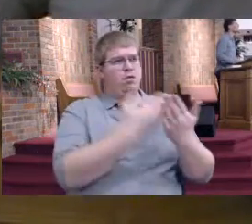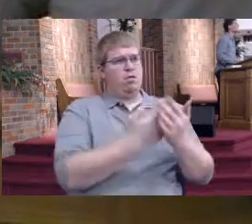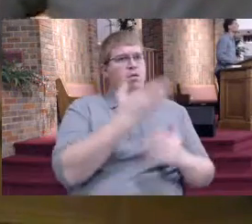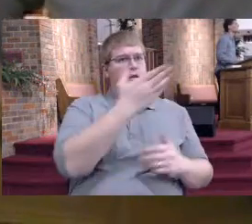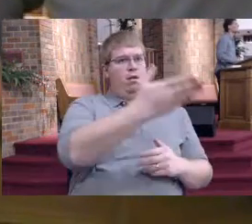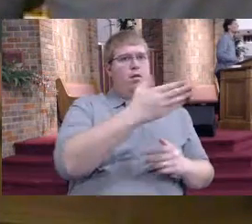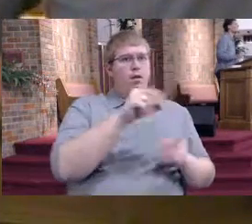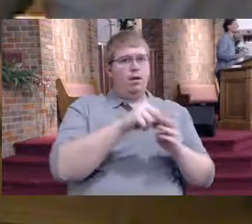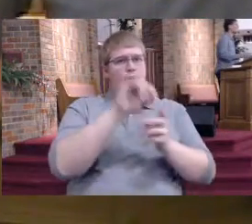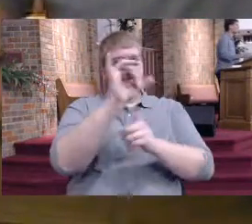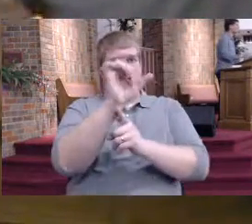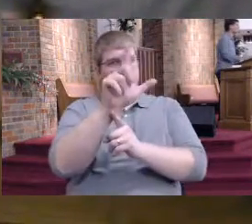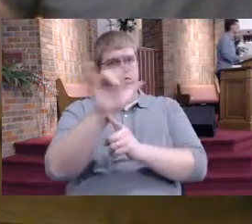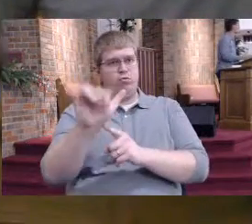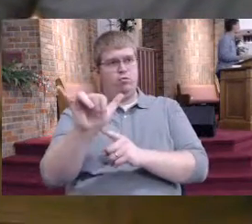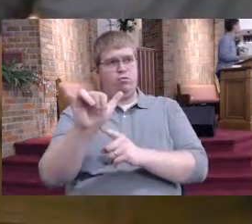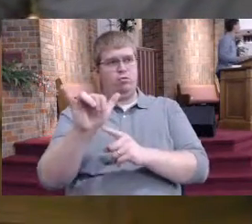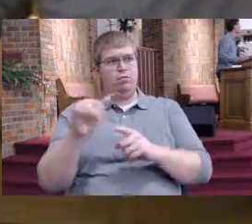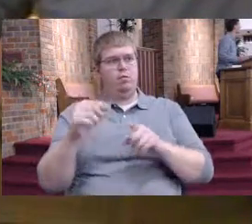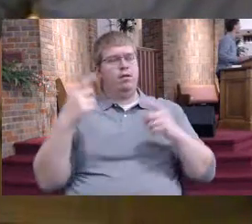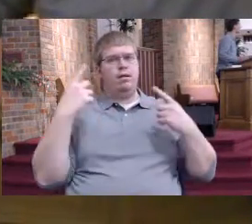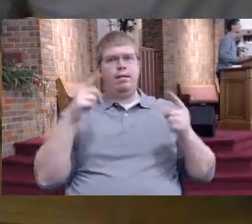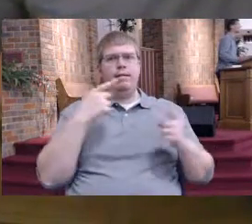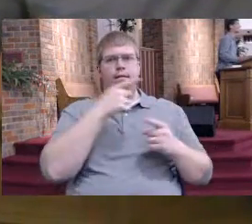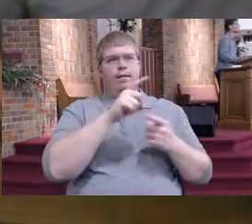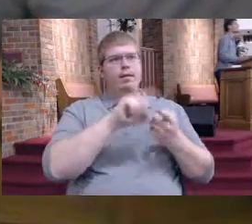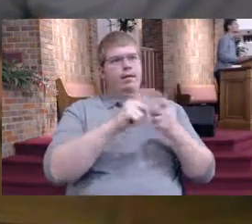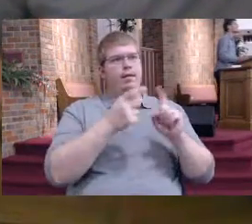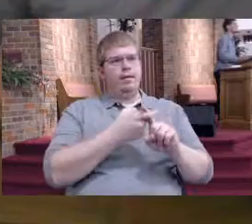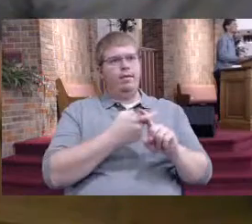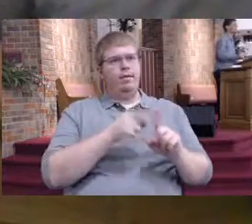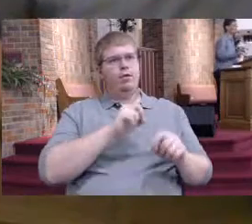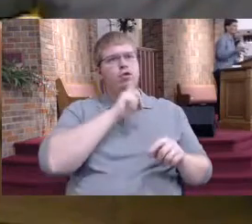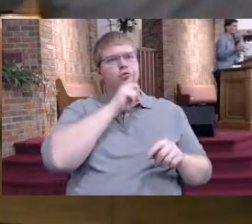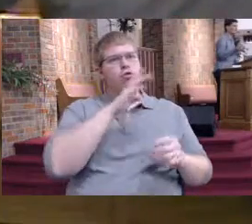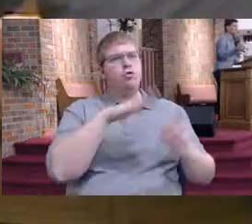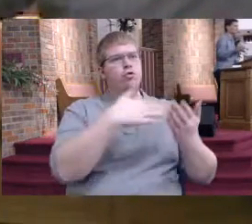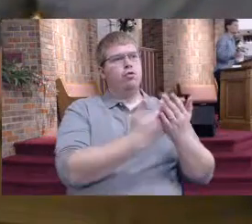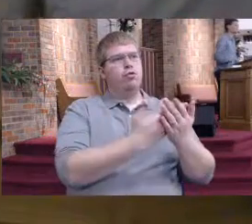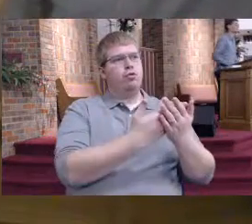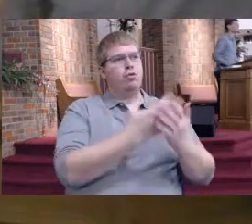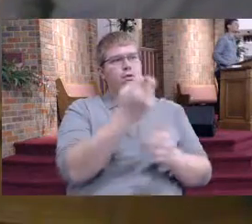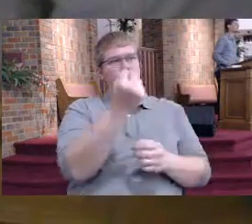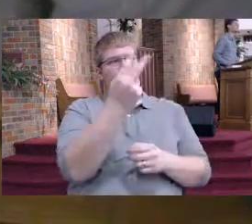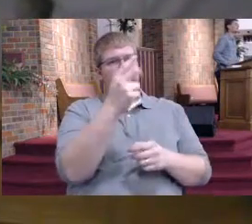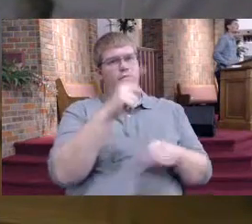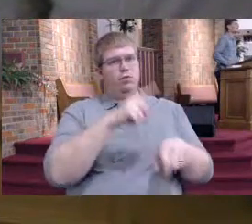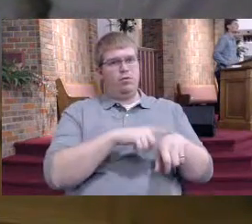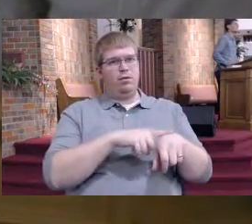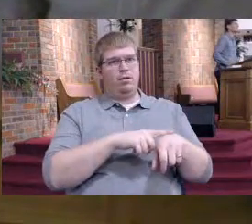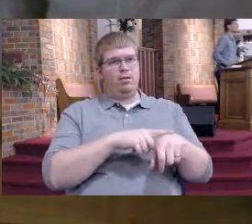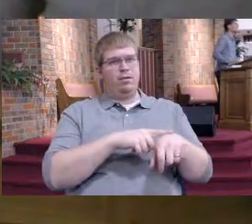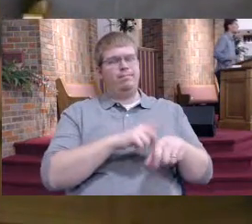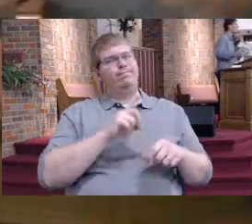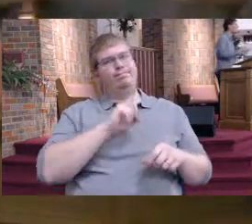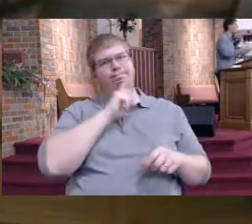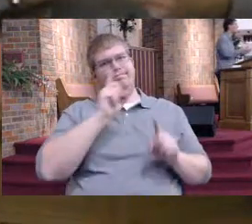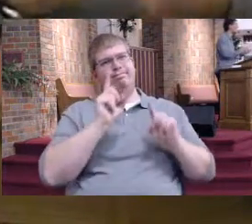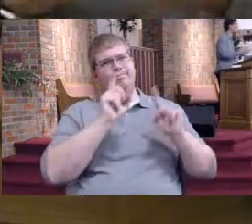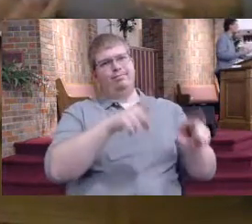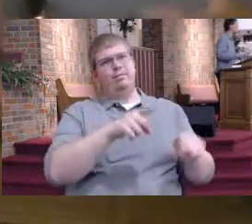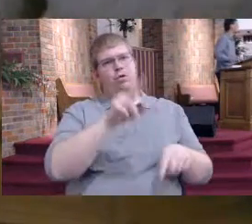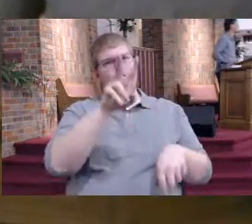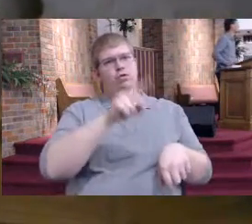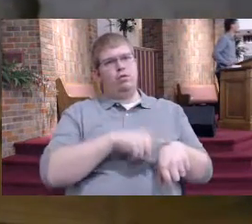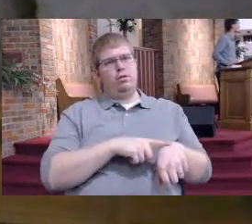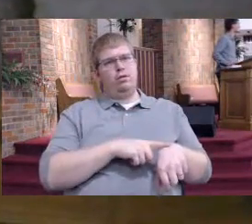ours, at that time, he should have been there at least 12 times. He showed up a total of 2 times and was taking money that